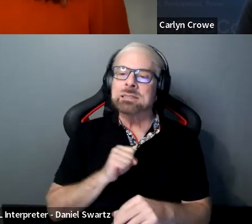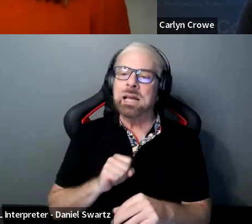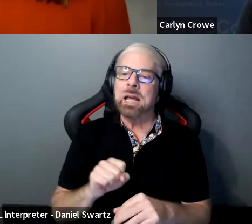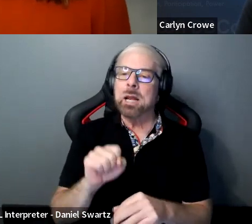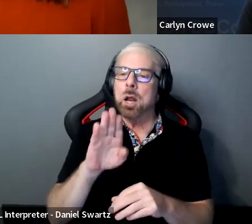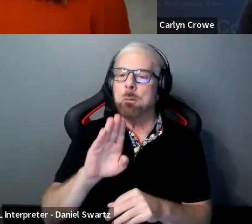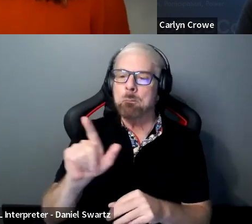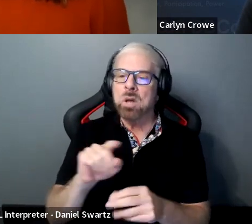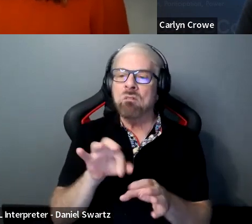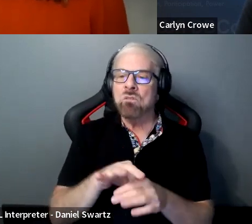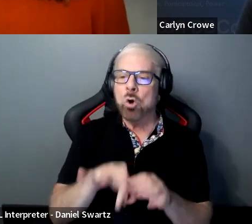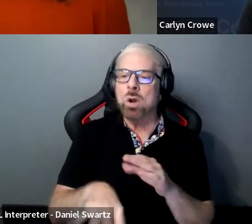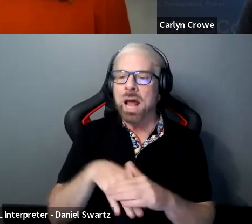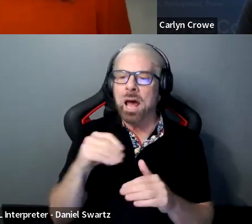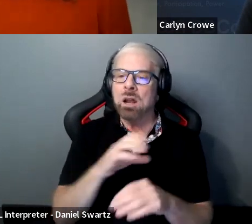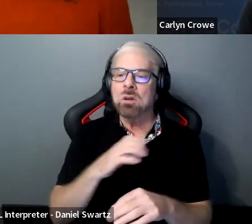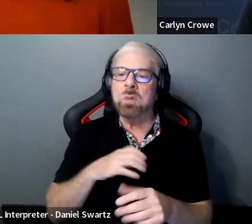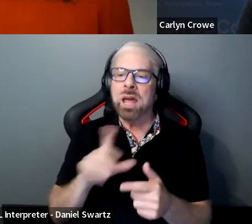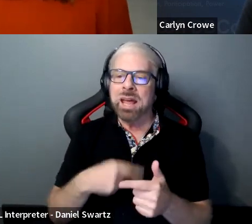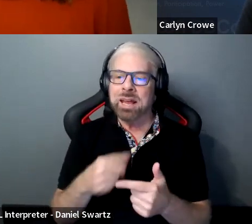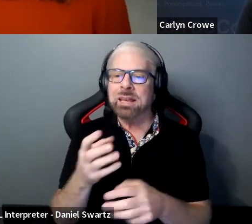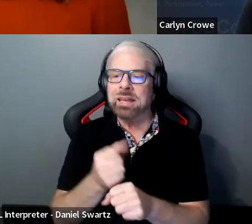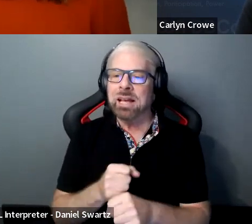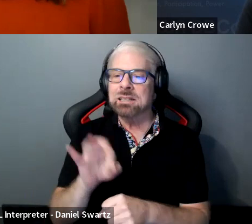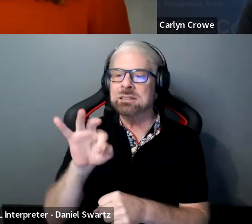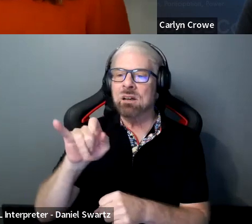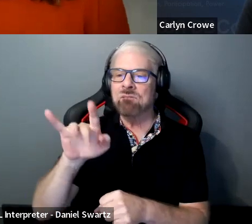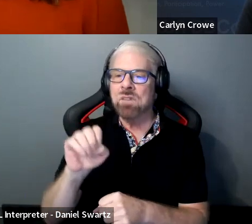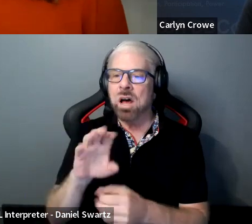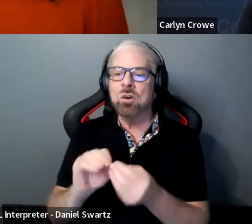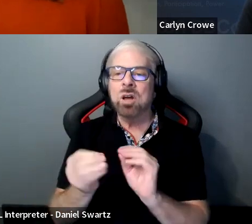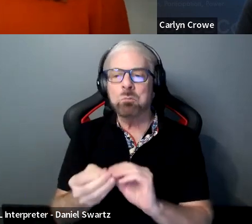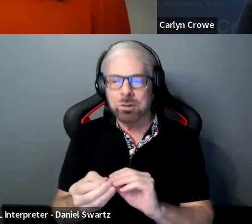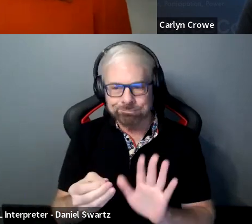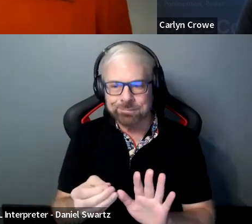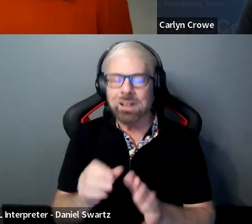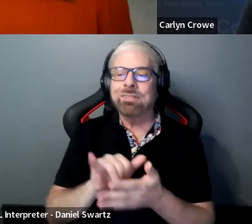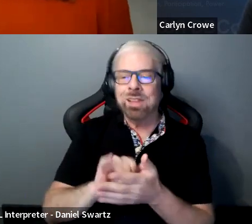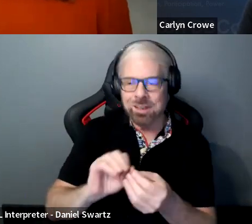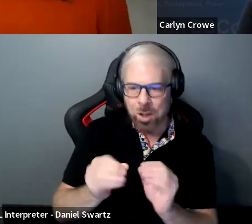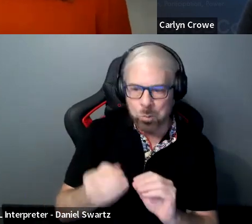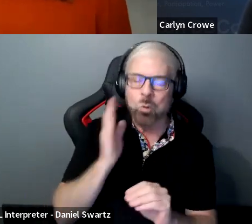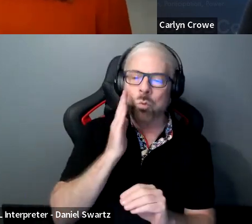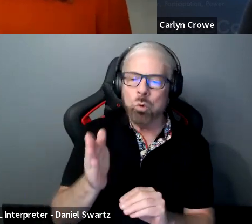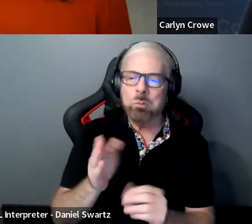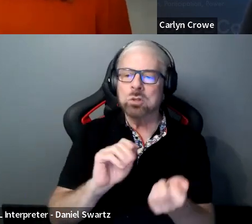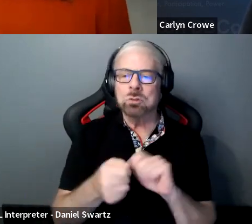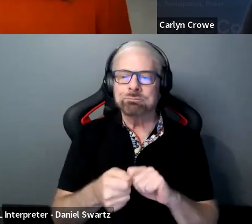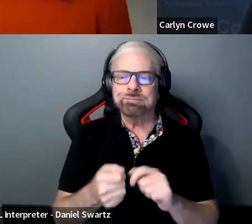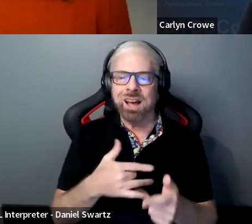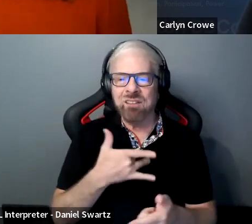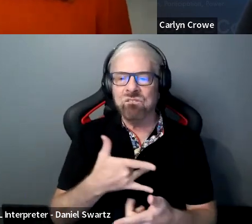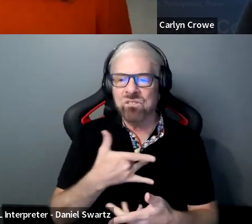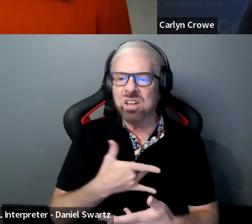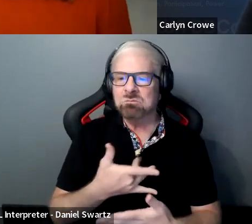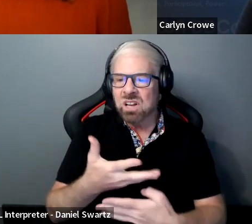gets a House file or a Senate file number. And so those numbers are going to be changed. So I'm confident that I'll have it